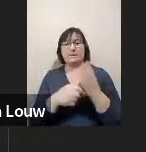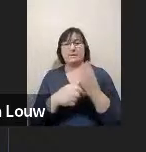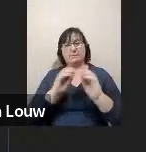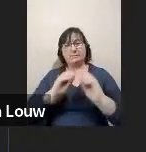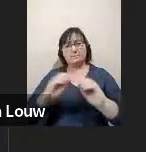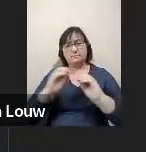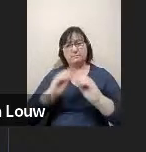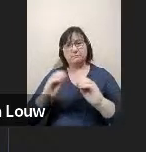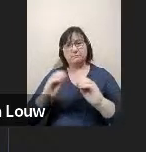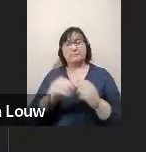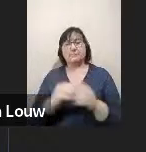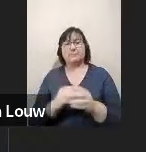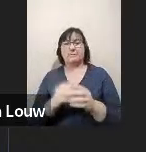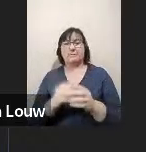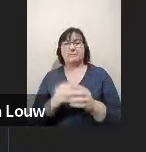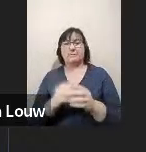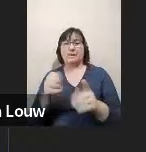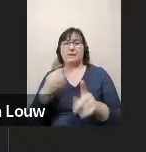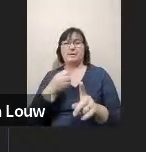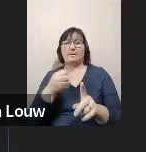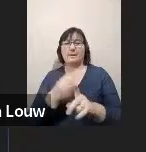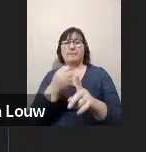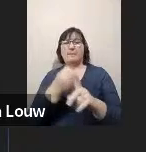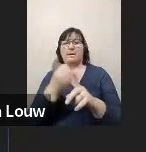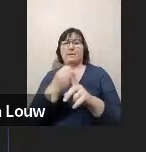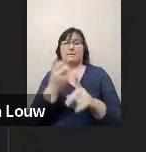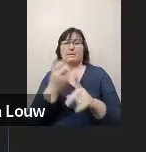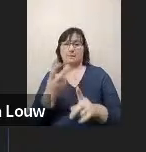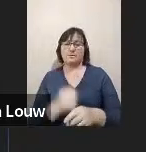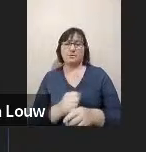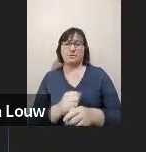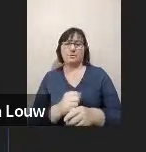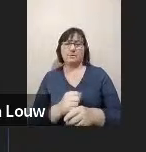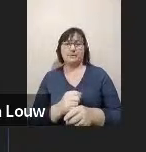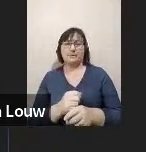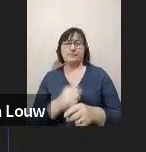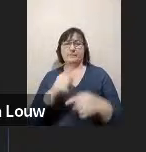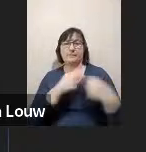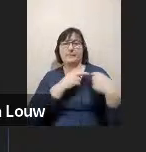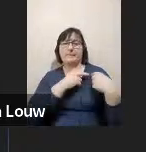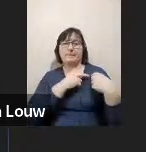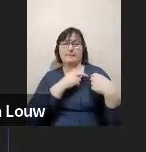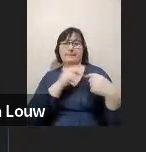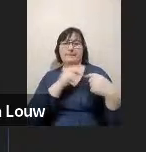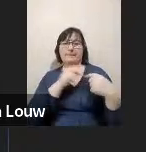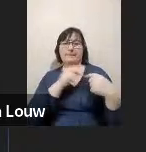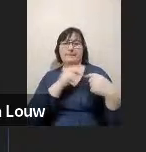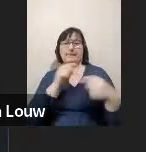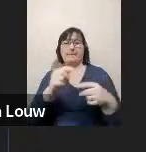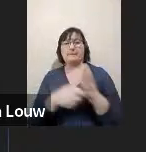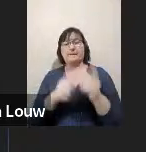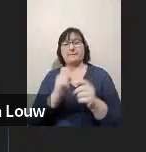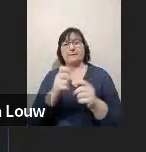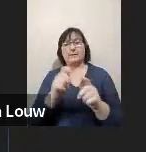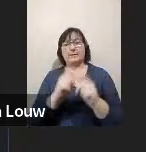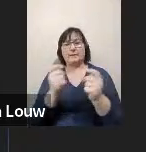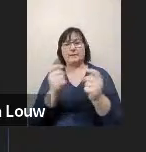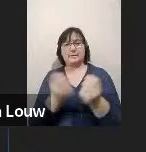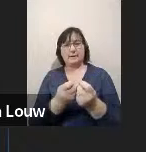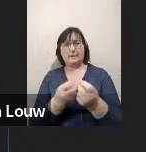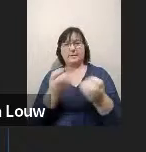campaigns. His role within the taxpayer education team entails giving tax education presentations